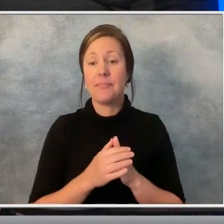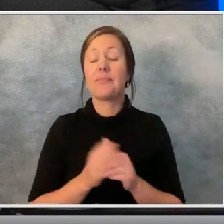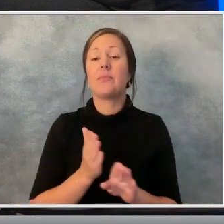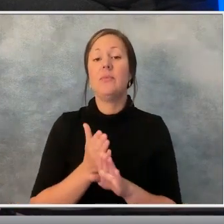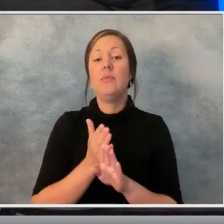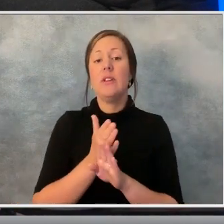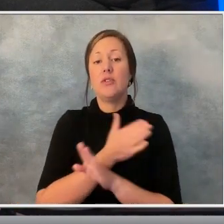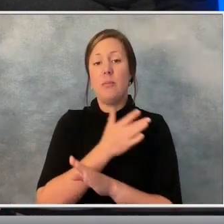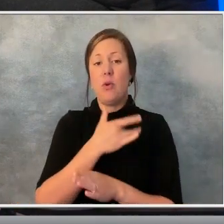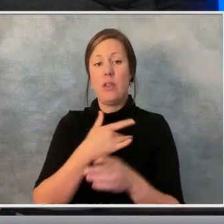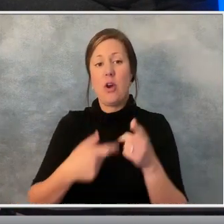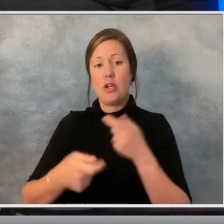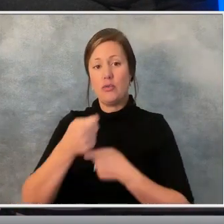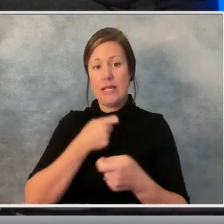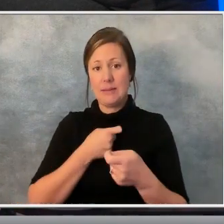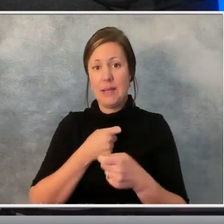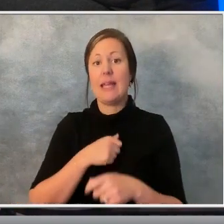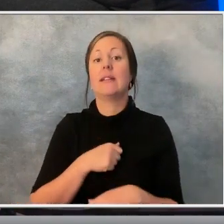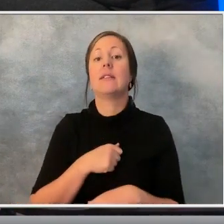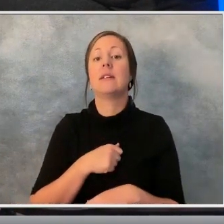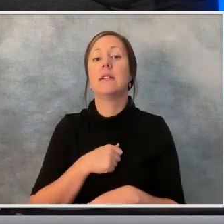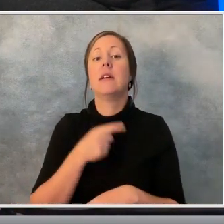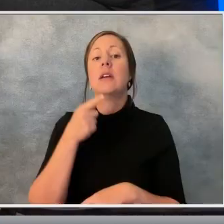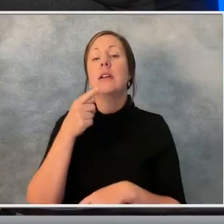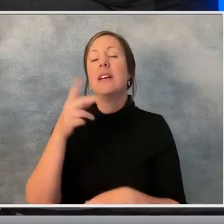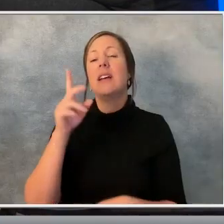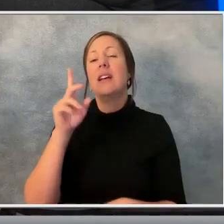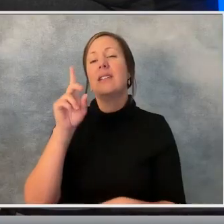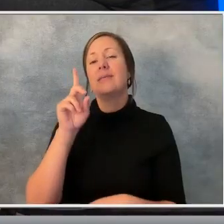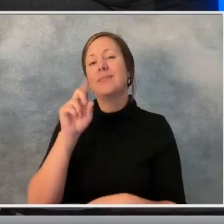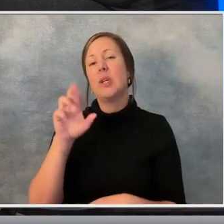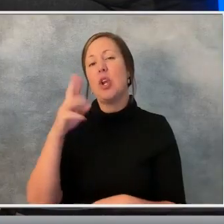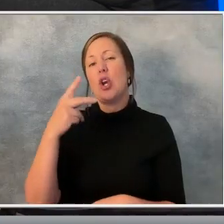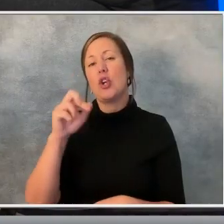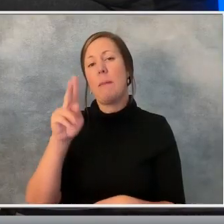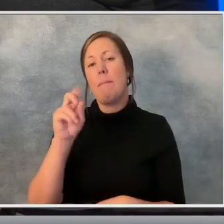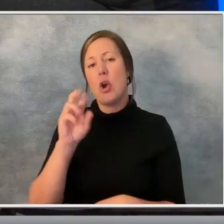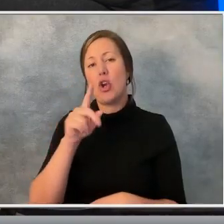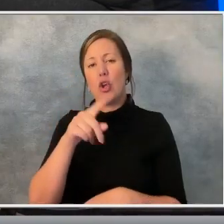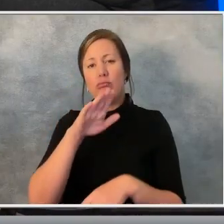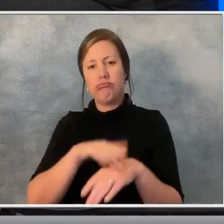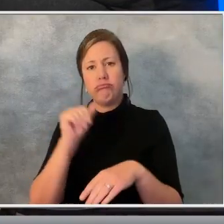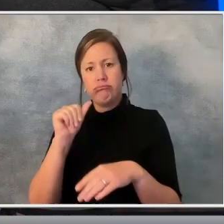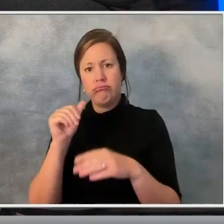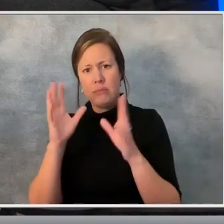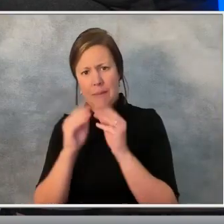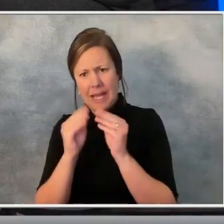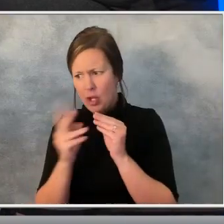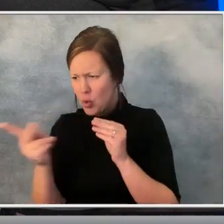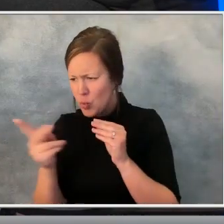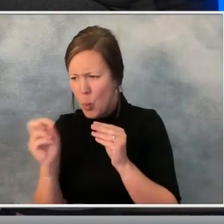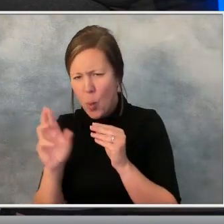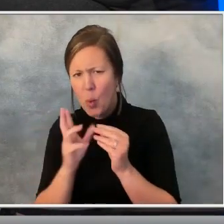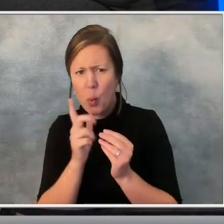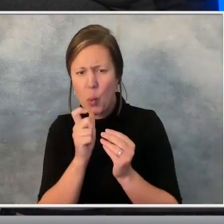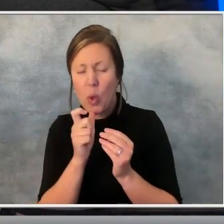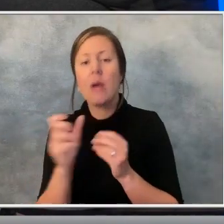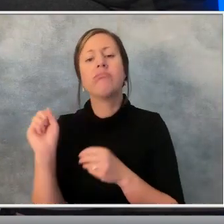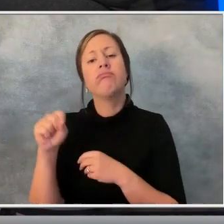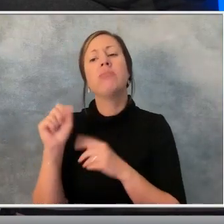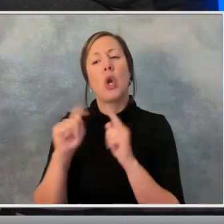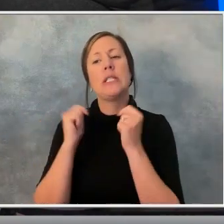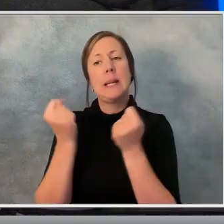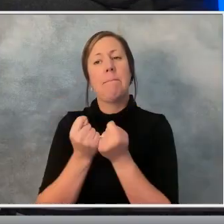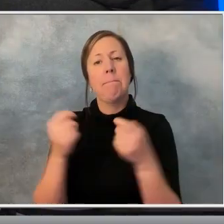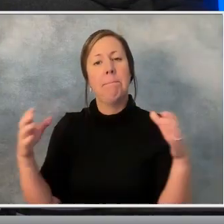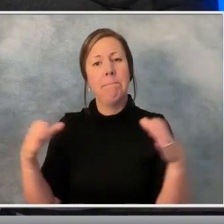talked about being called in for a consultation. Was that a consultation between you two? Was Between it a our whole team, Yeah. but basically,